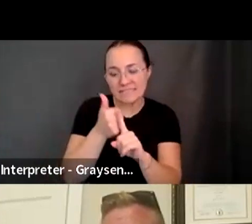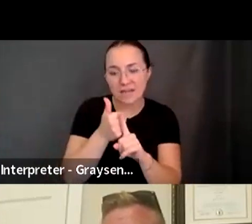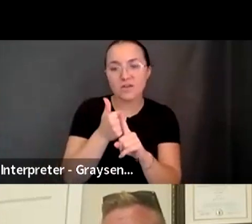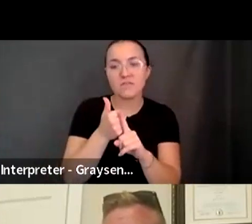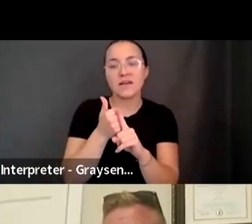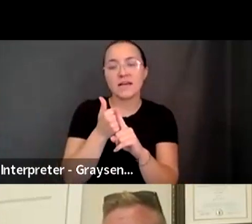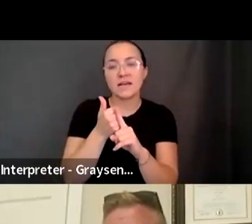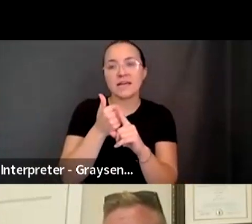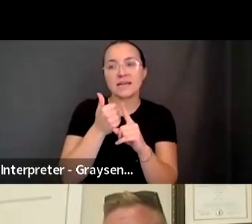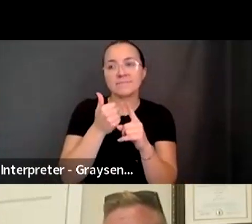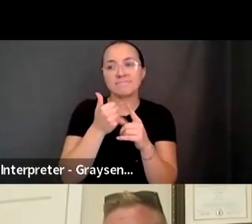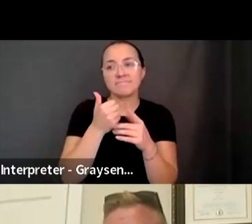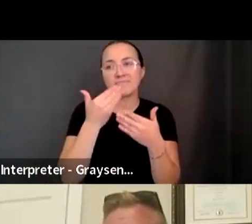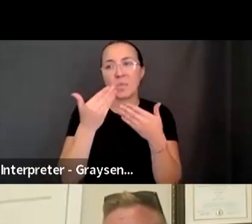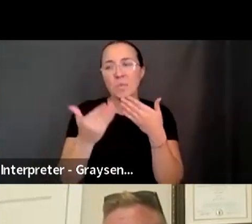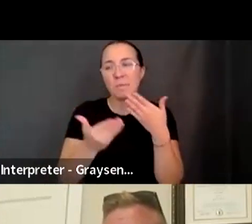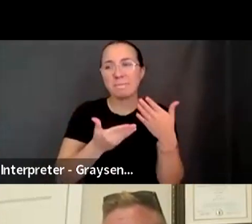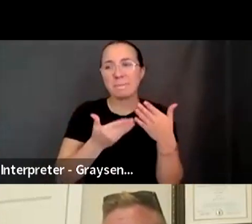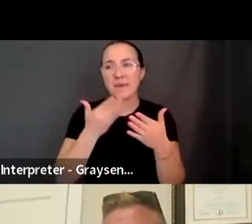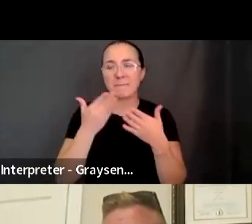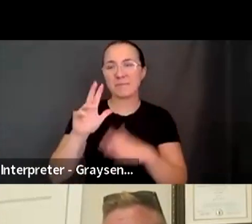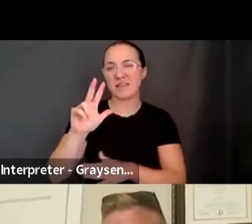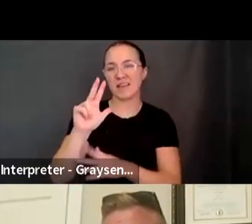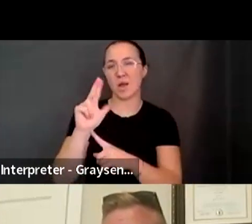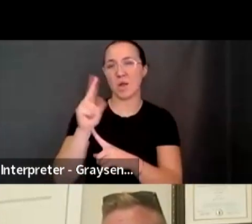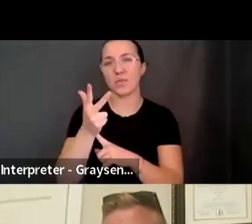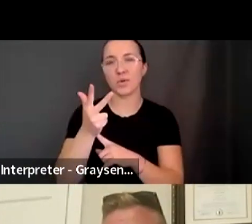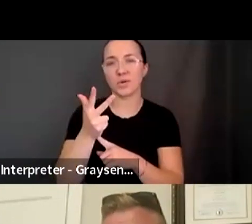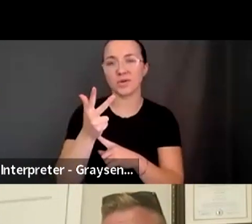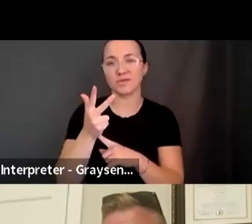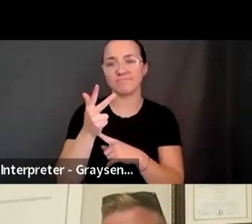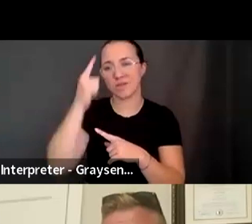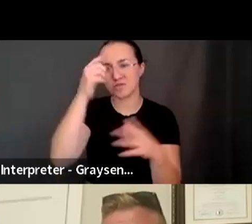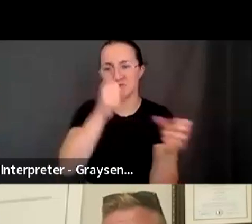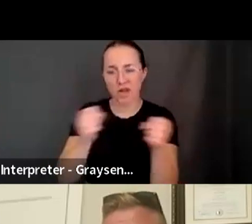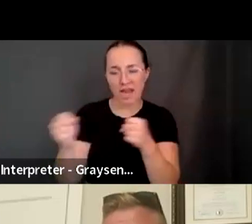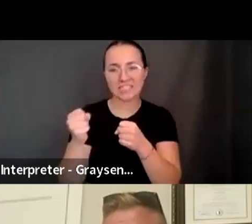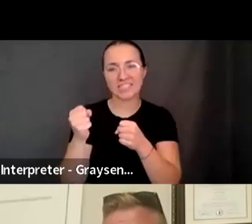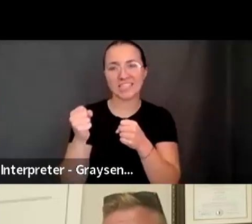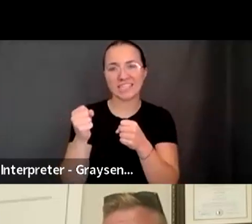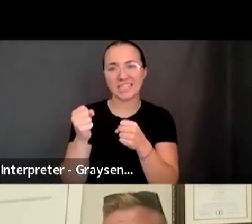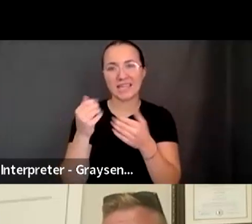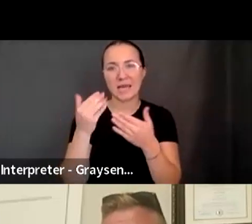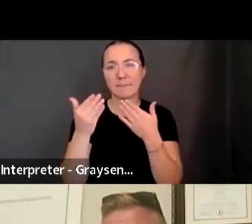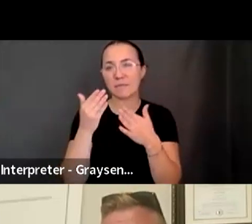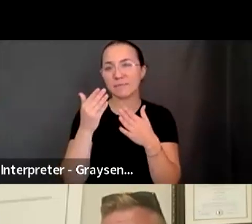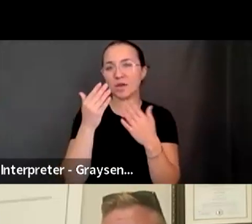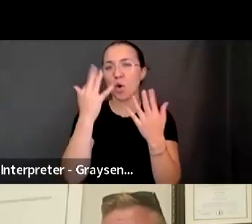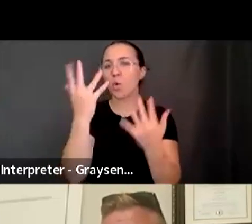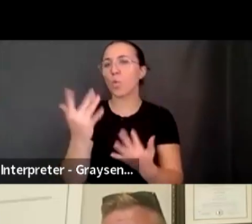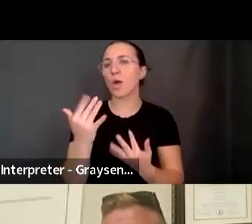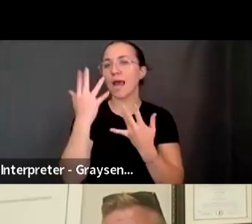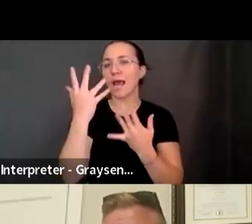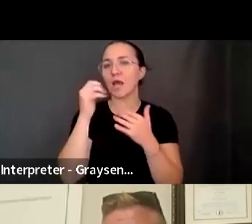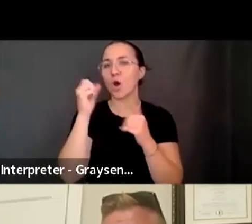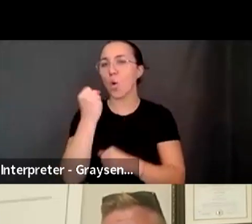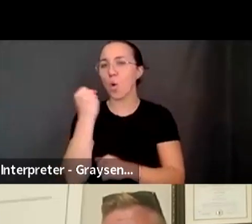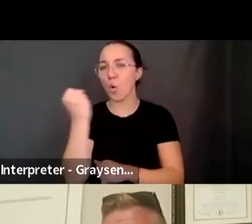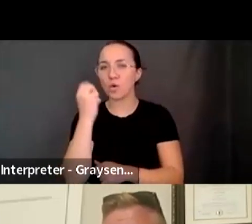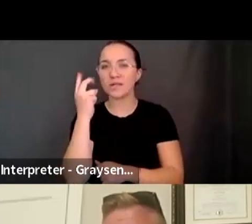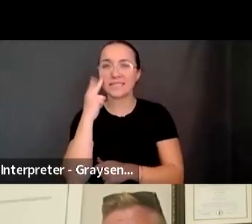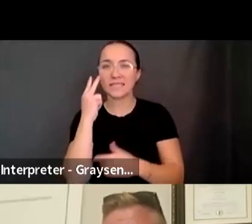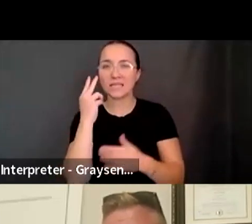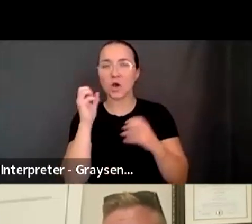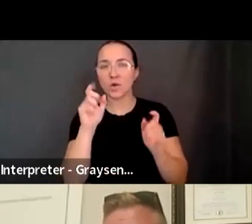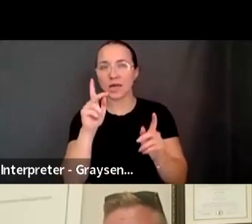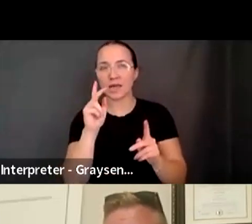maybe a third strategy is kind of wait and, you know, hang back and see whether the person would appreciate